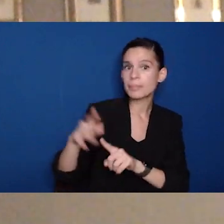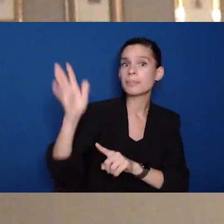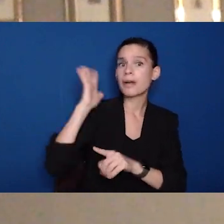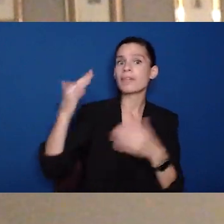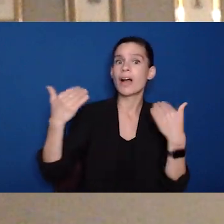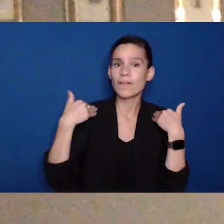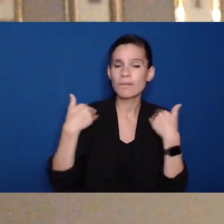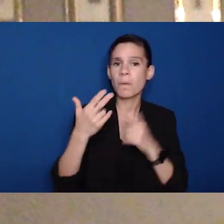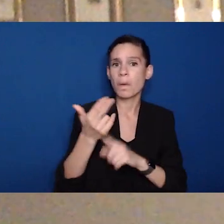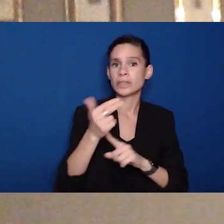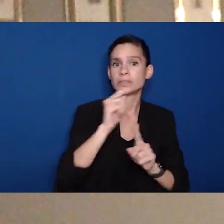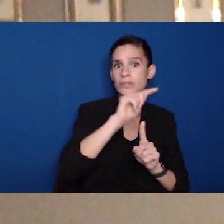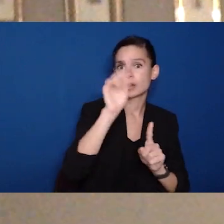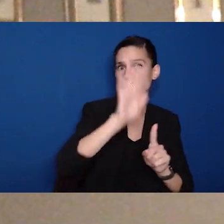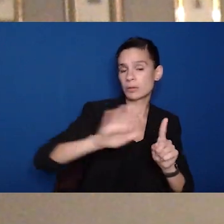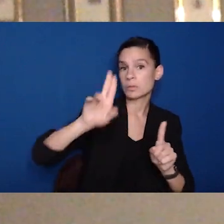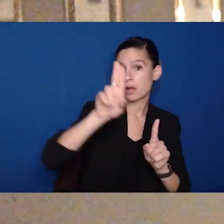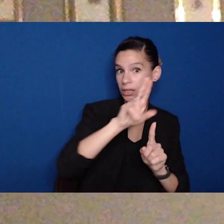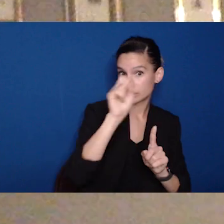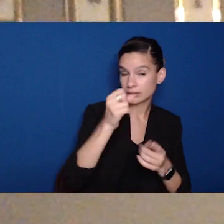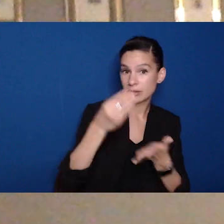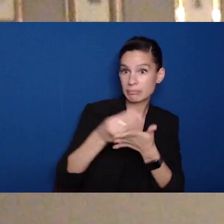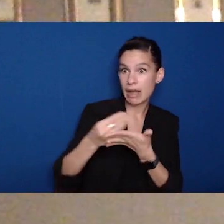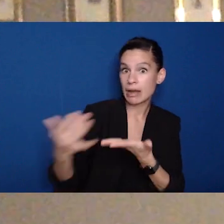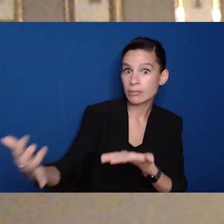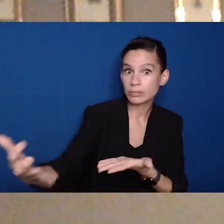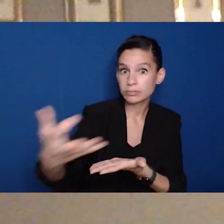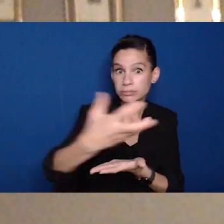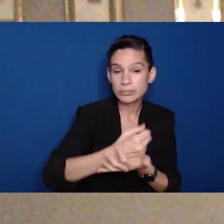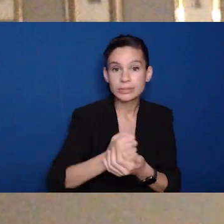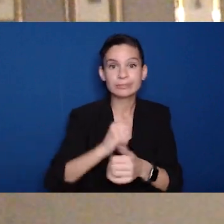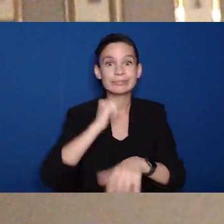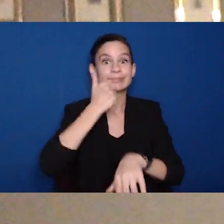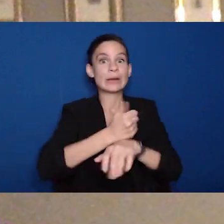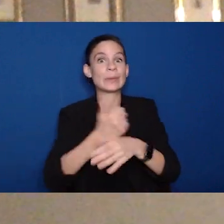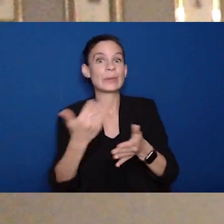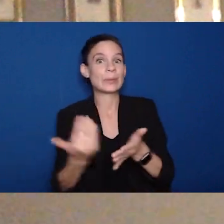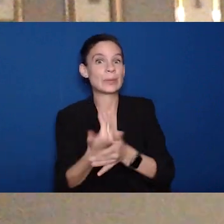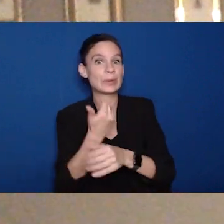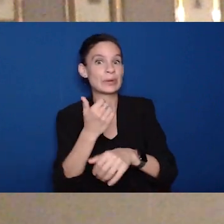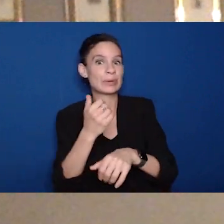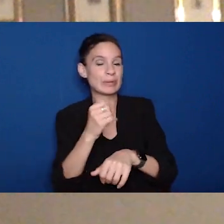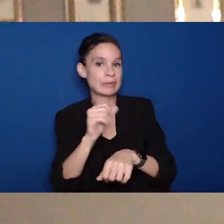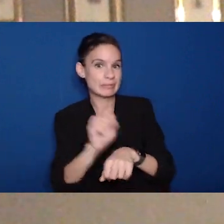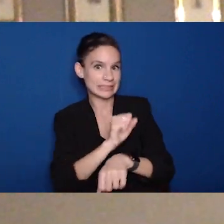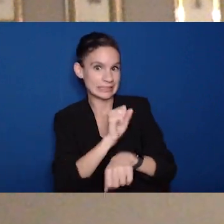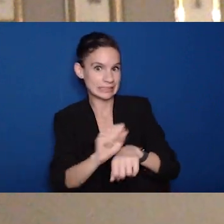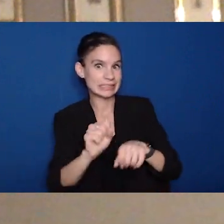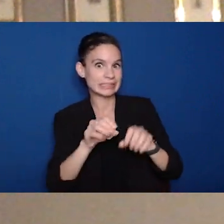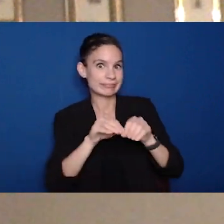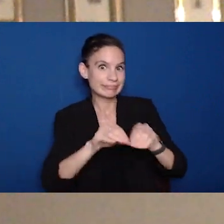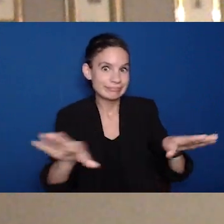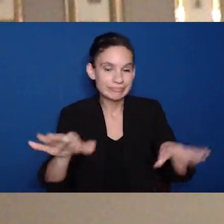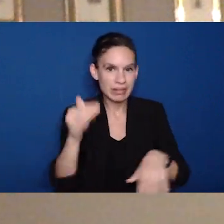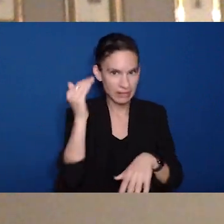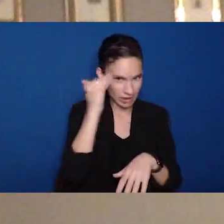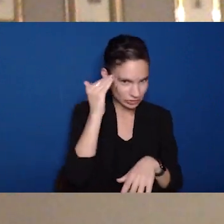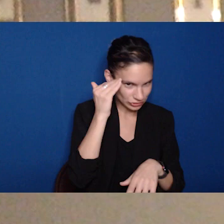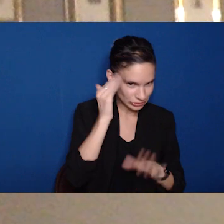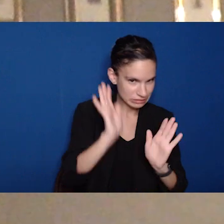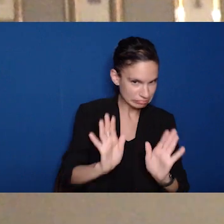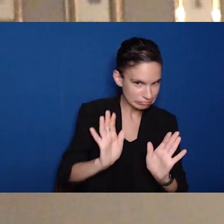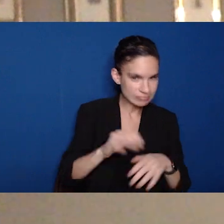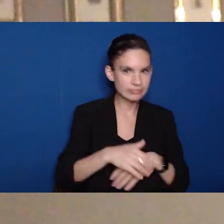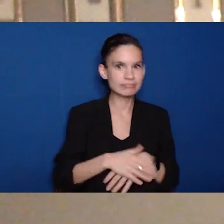Chip used to own a hotel chain and used that to catapult himself into his new mission